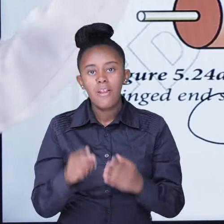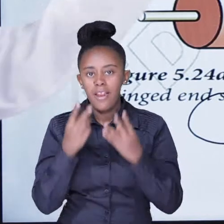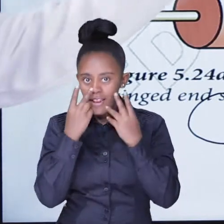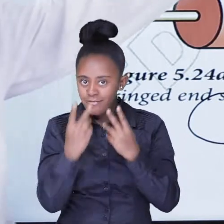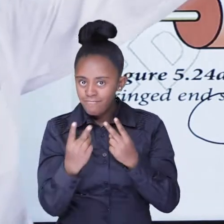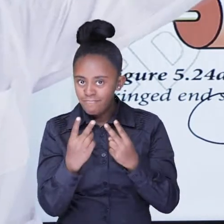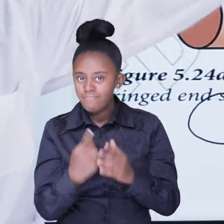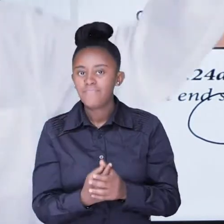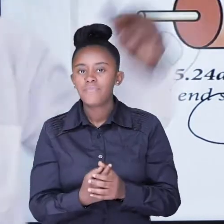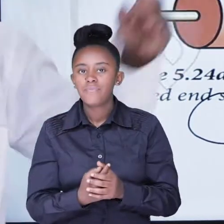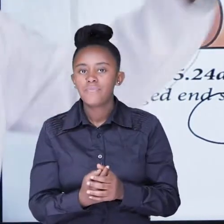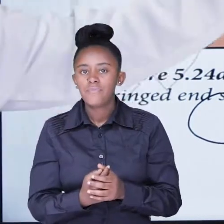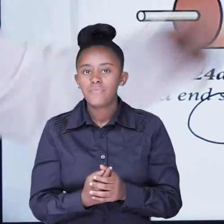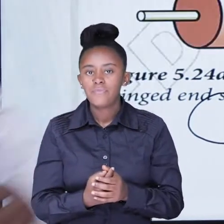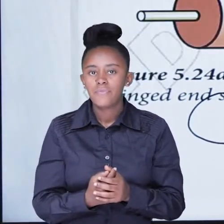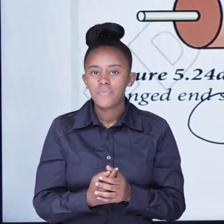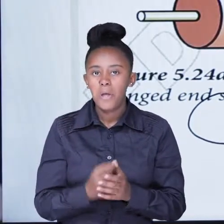see some semiconductor